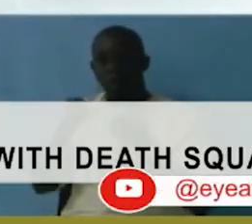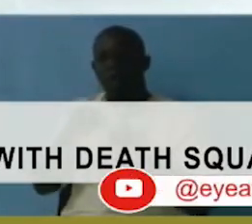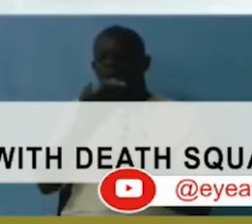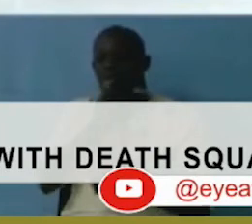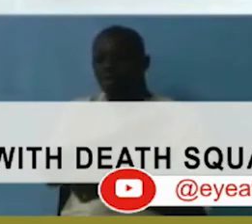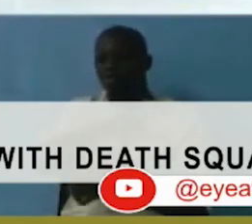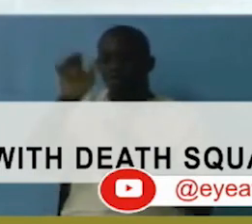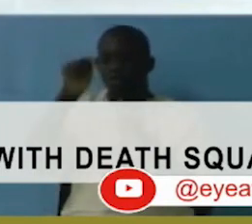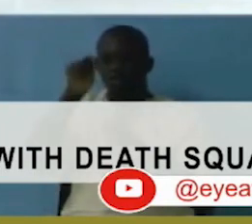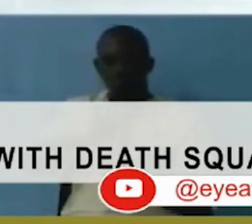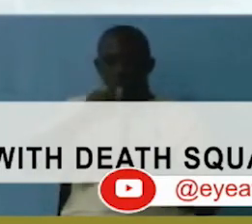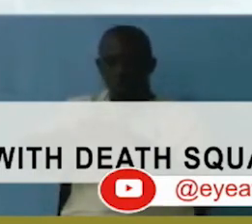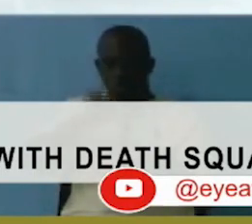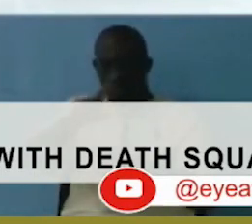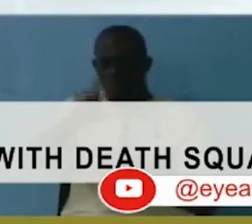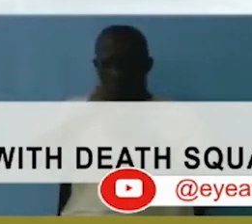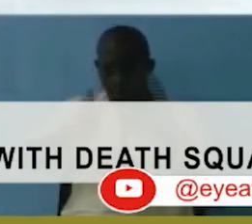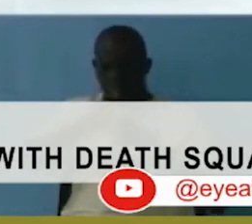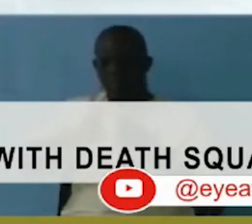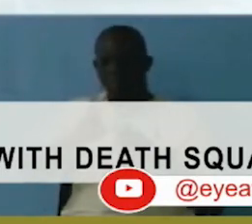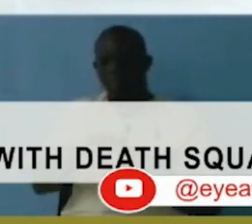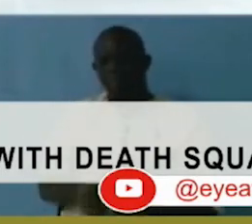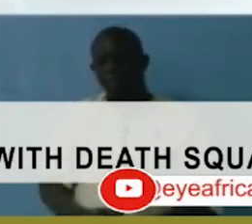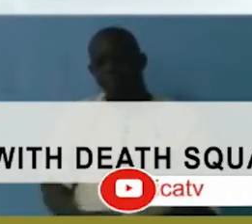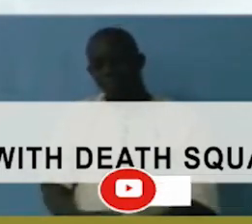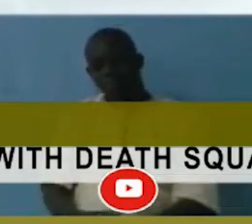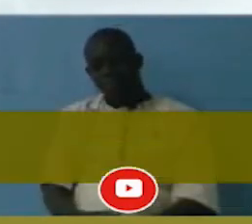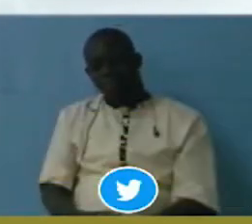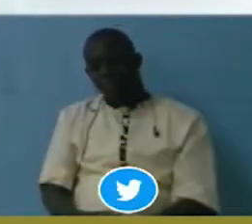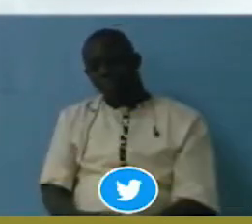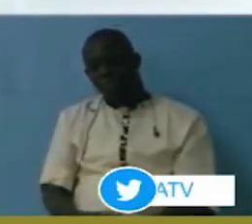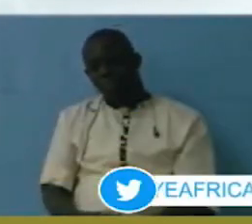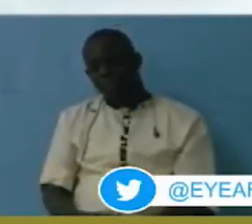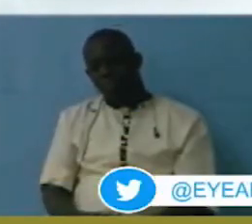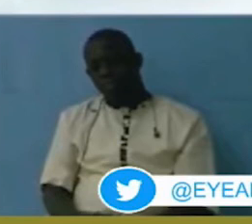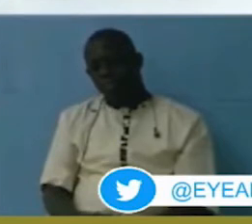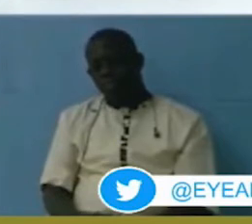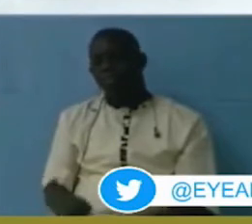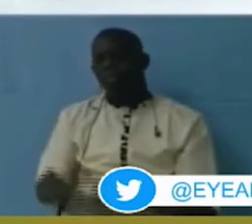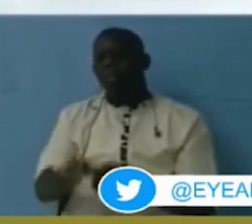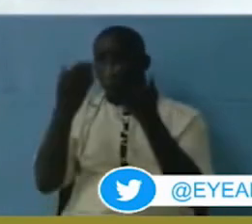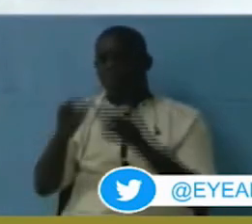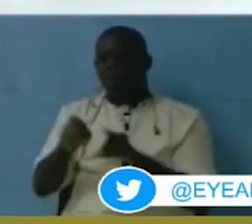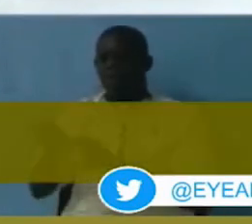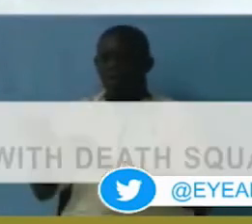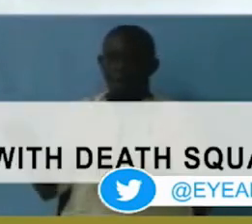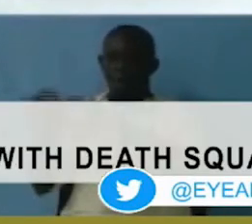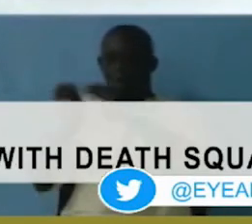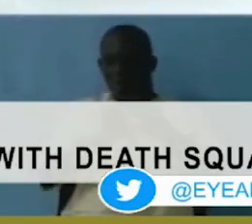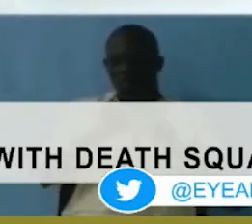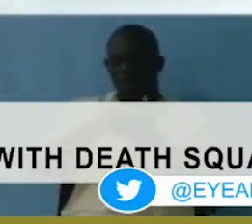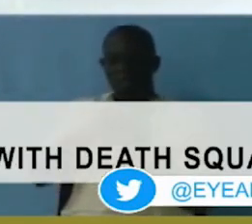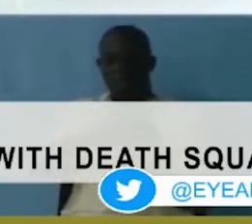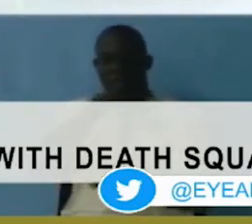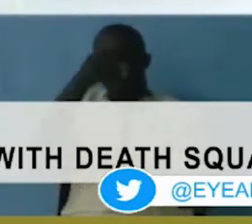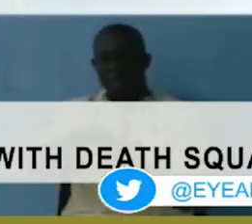cannot be used to beat you anymore. Now they tell let's move to the charity house.